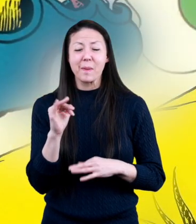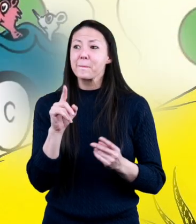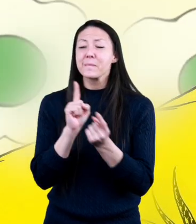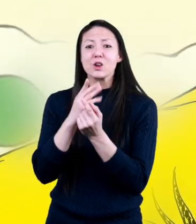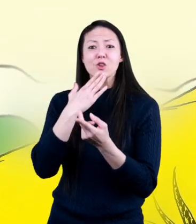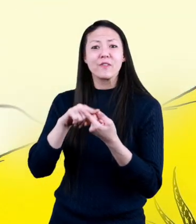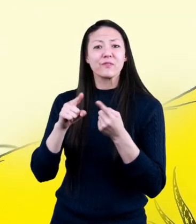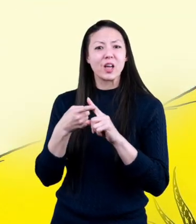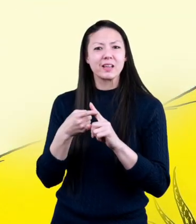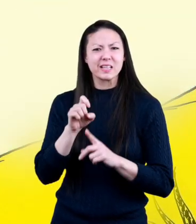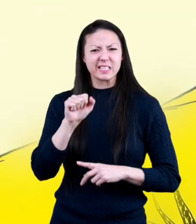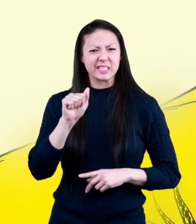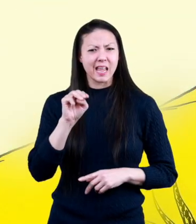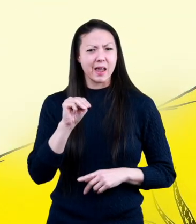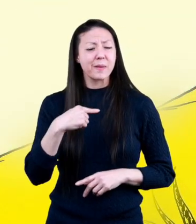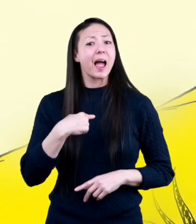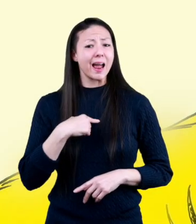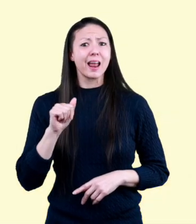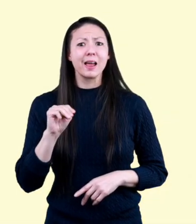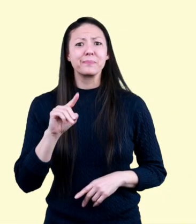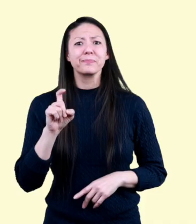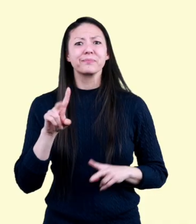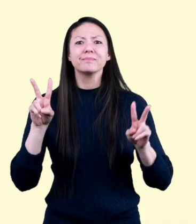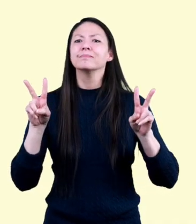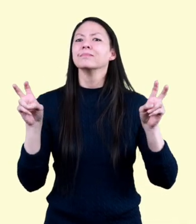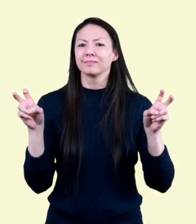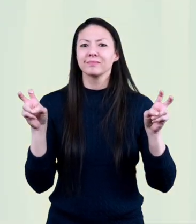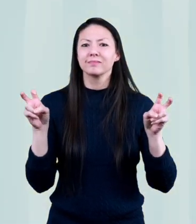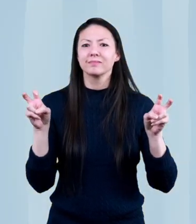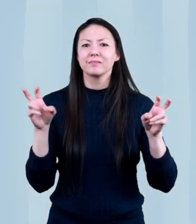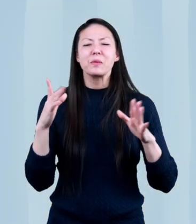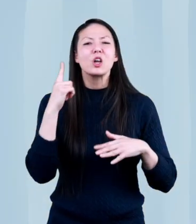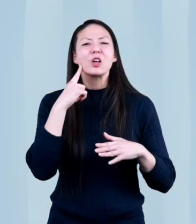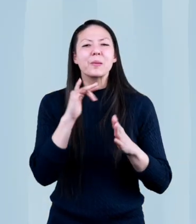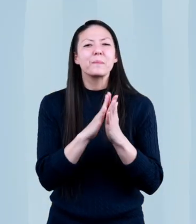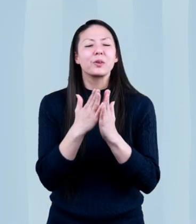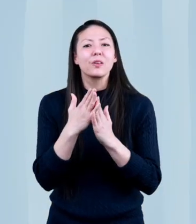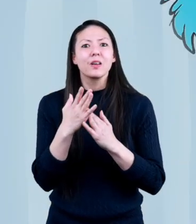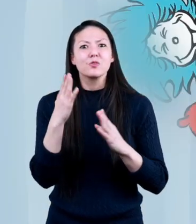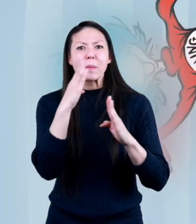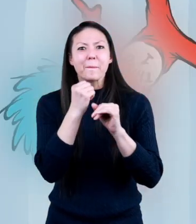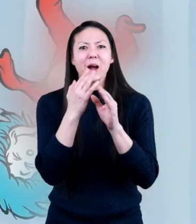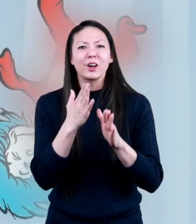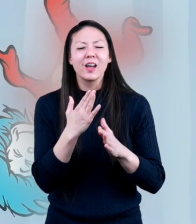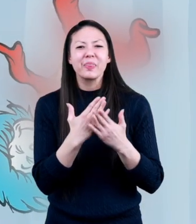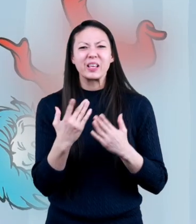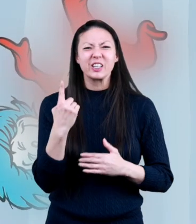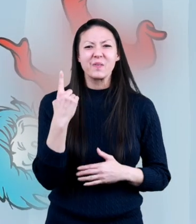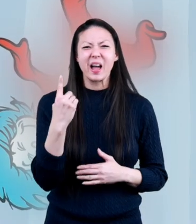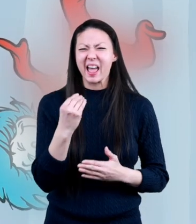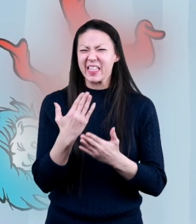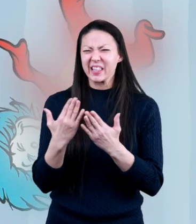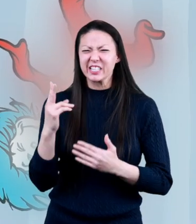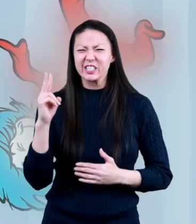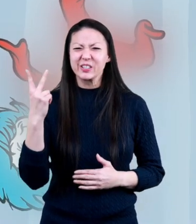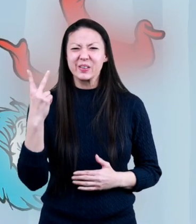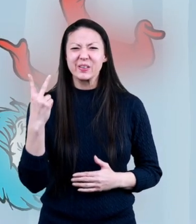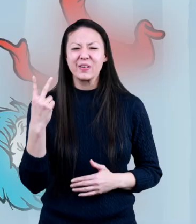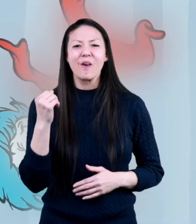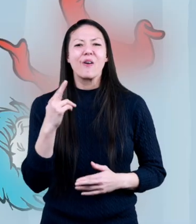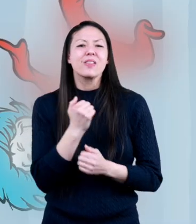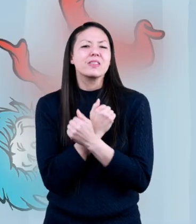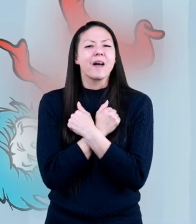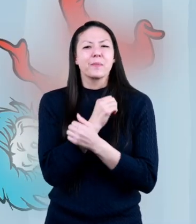met his good friend, Sam I Am? Have you heard of some troublemakers, Thing 1 and Thing 2? Or